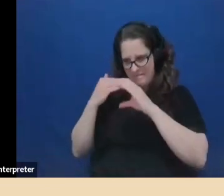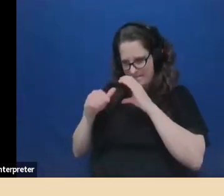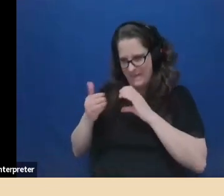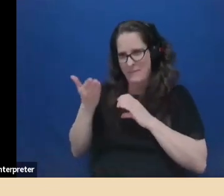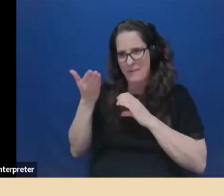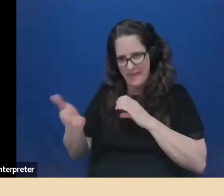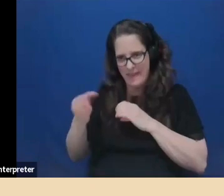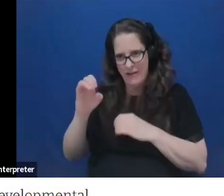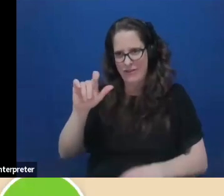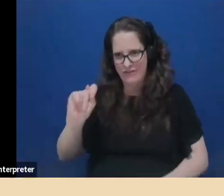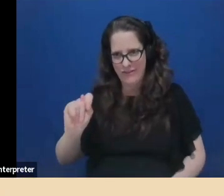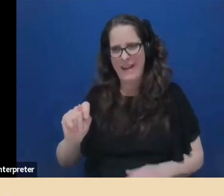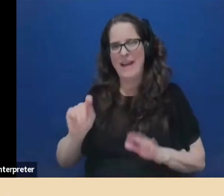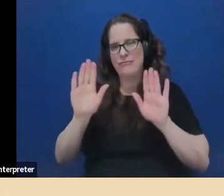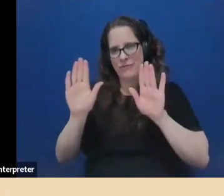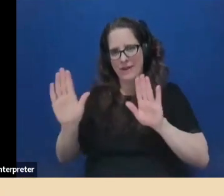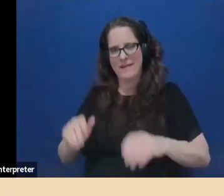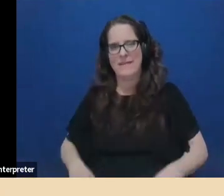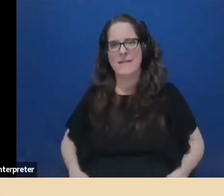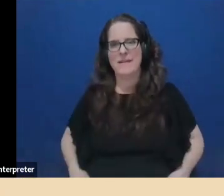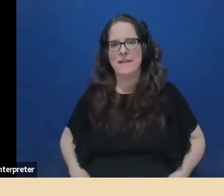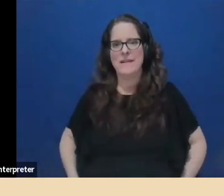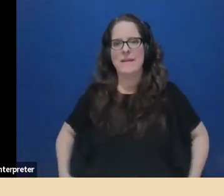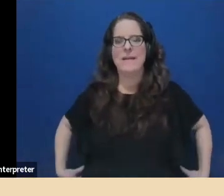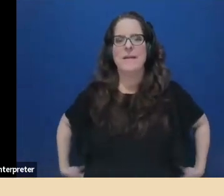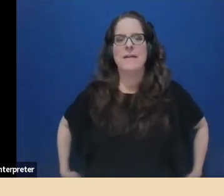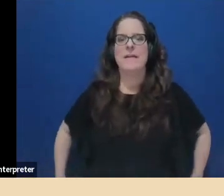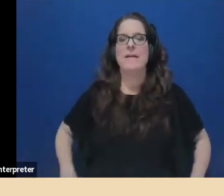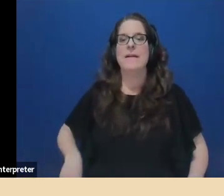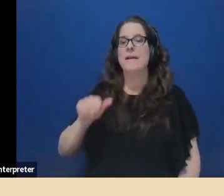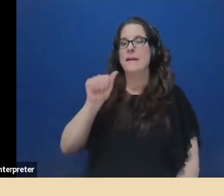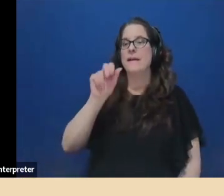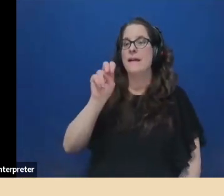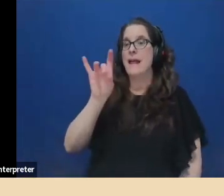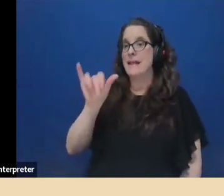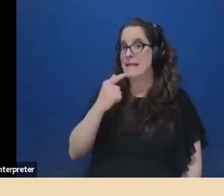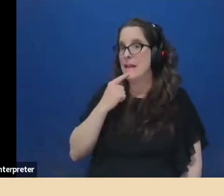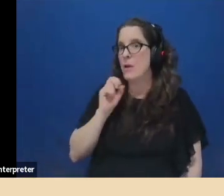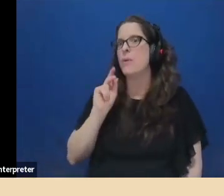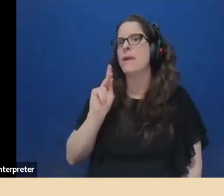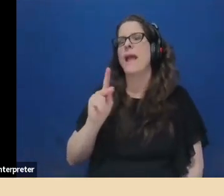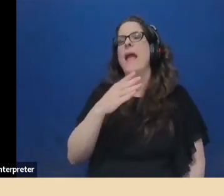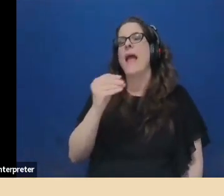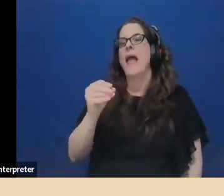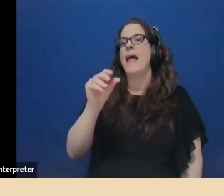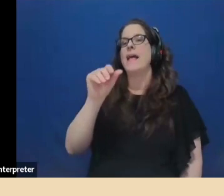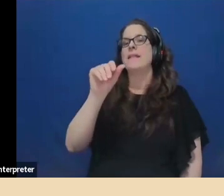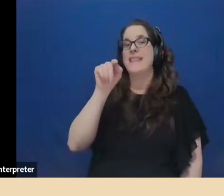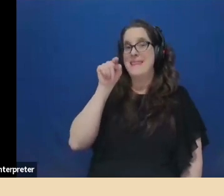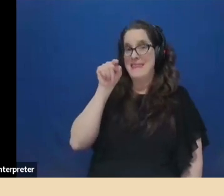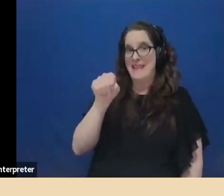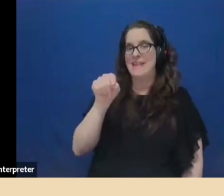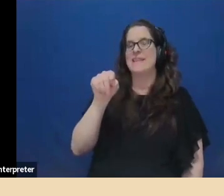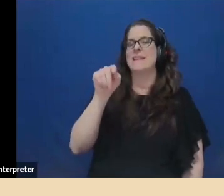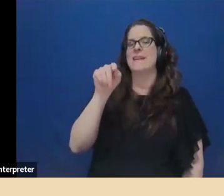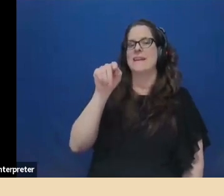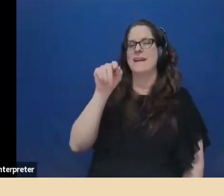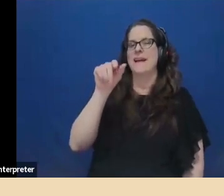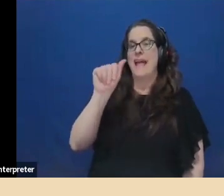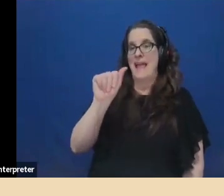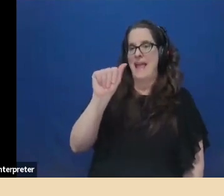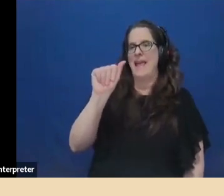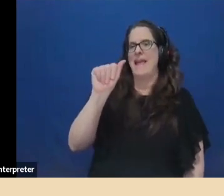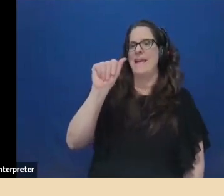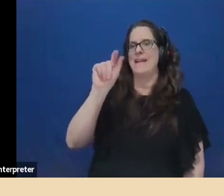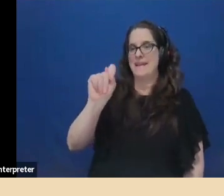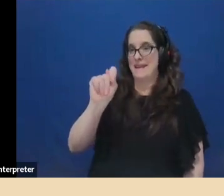for everyone. and I'll also put the navigator URL as Oh, well. perfect. That way you can